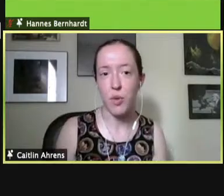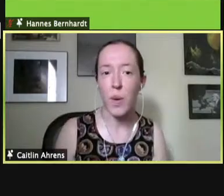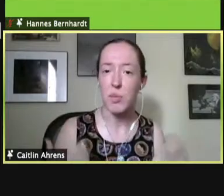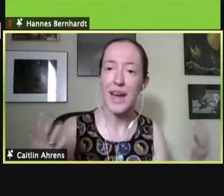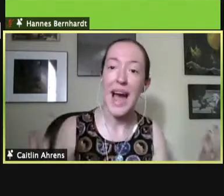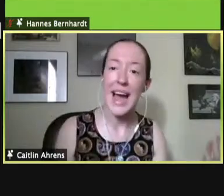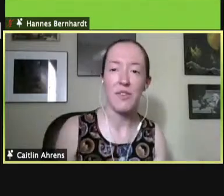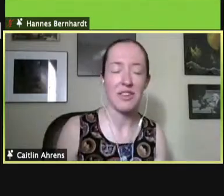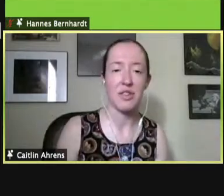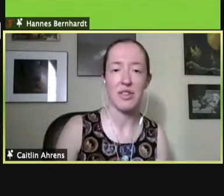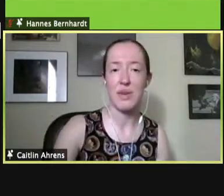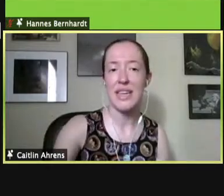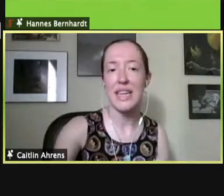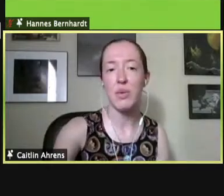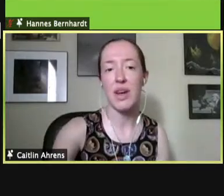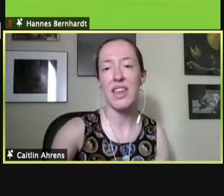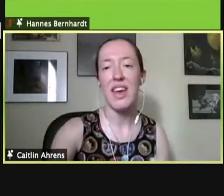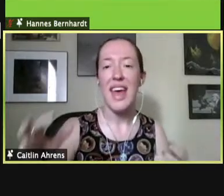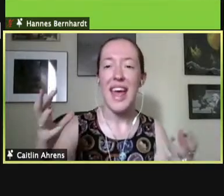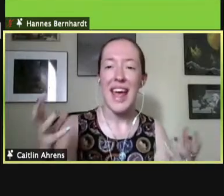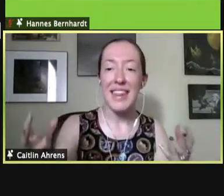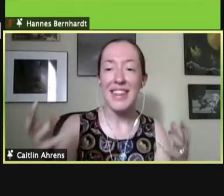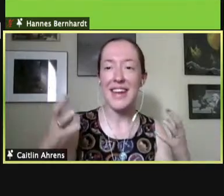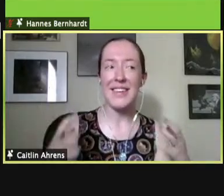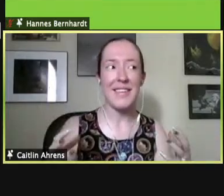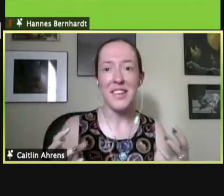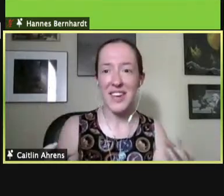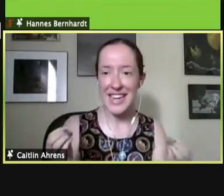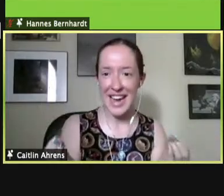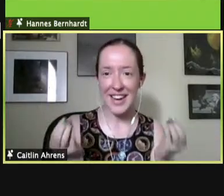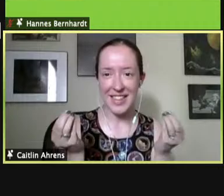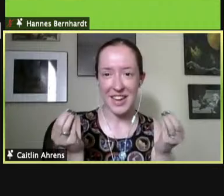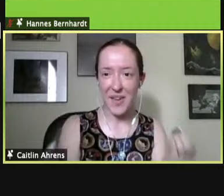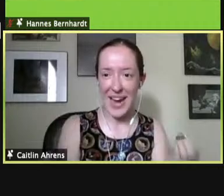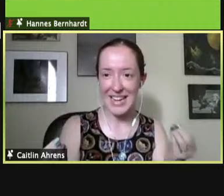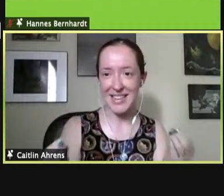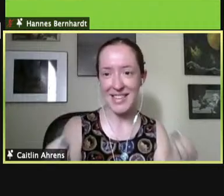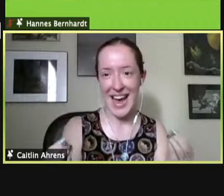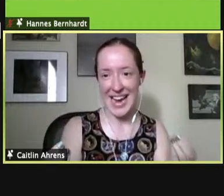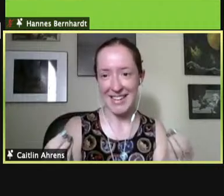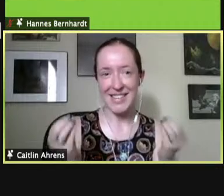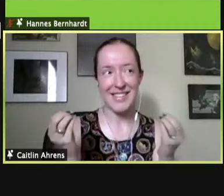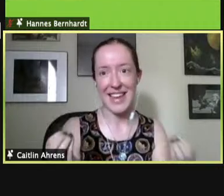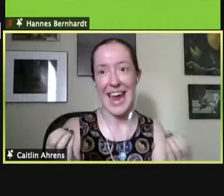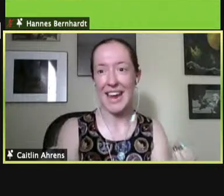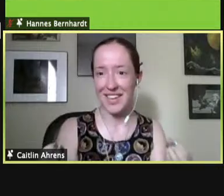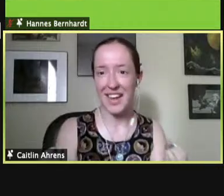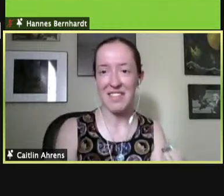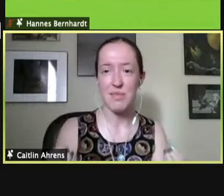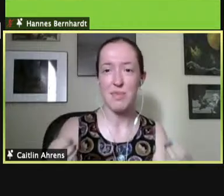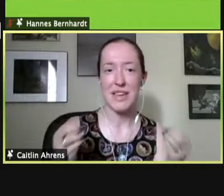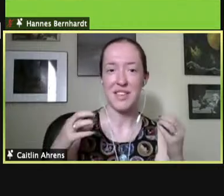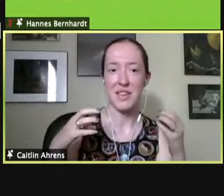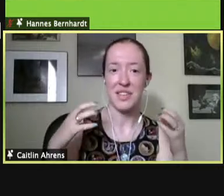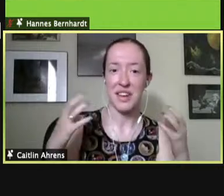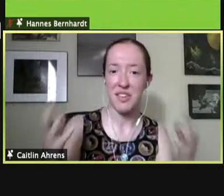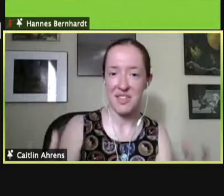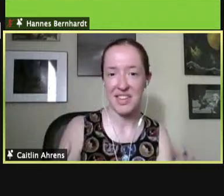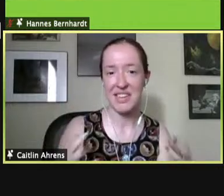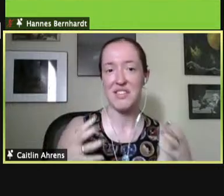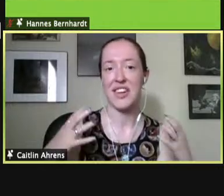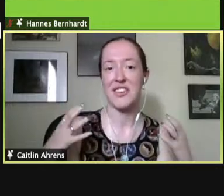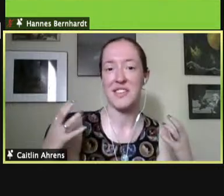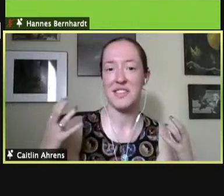volatiles formed? What kind of volatiles are we dealing with? And then looking down at the grain size scale of these PSRs,